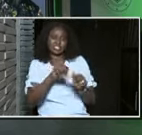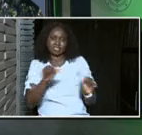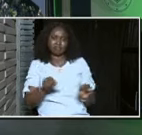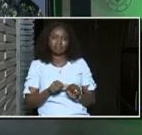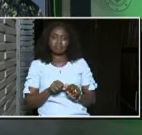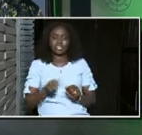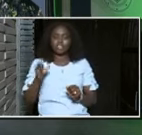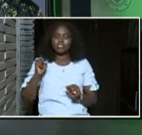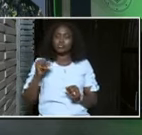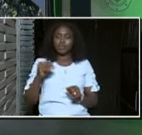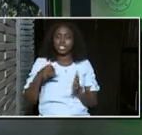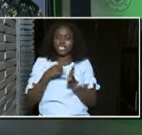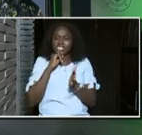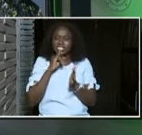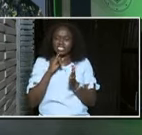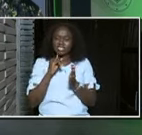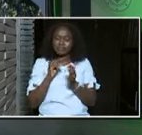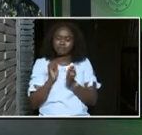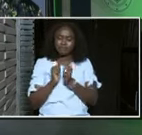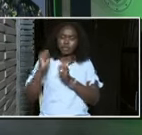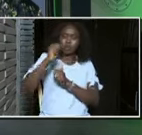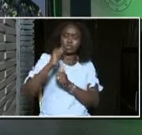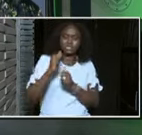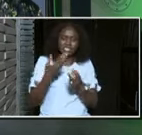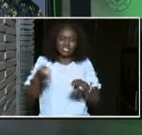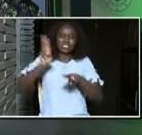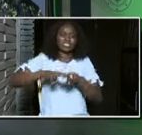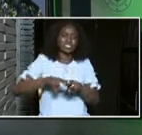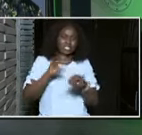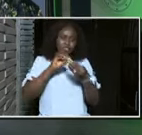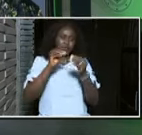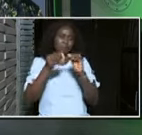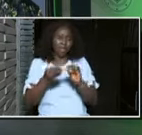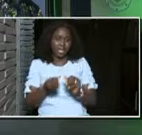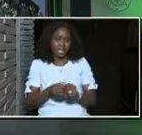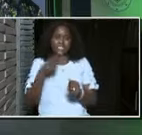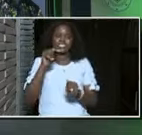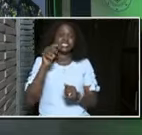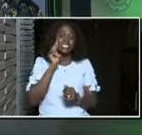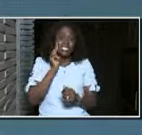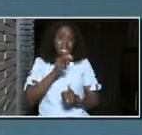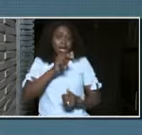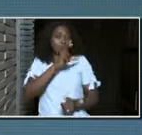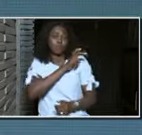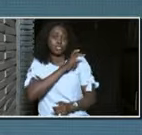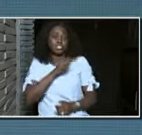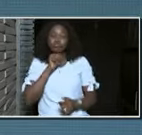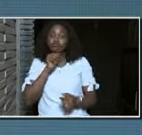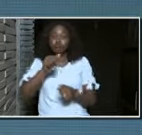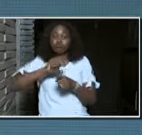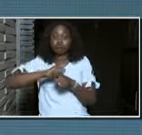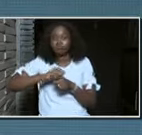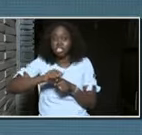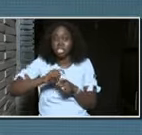we have to, it goes beyond just increasing the numbers. The Nigerian police is not trained